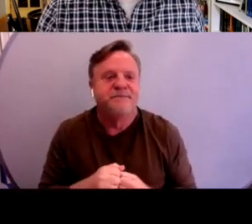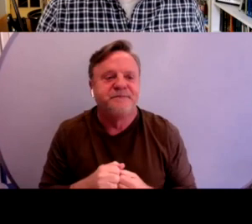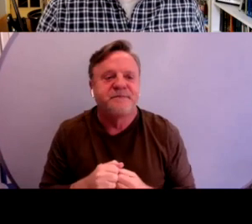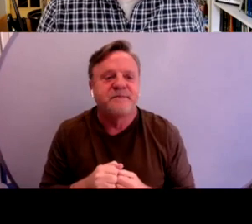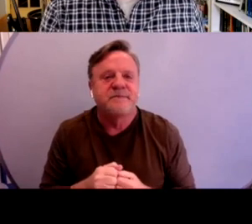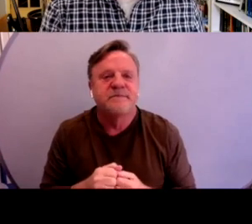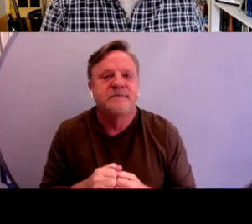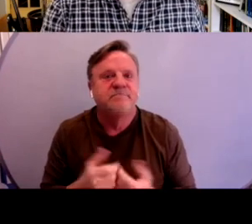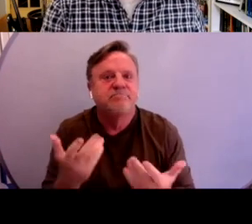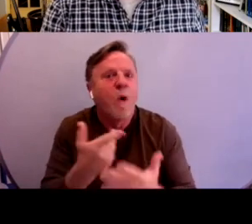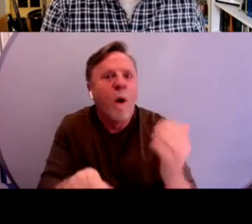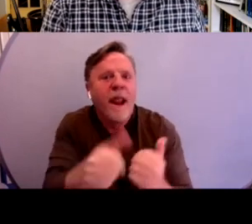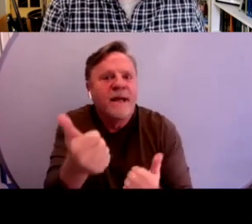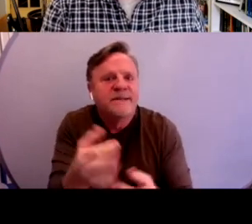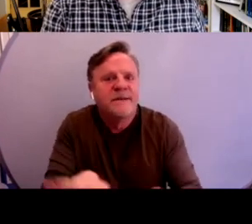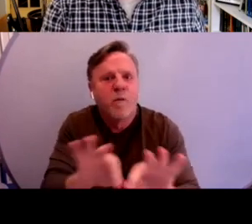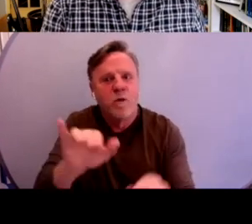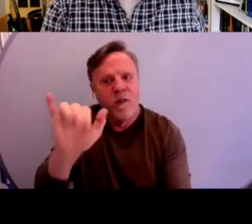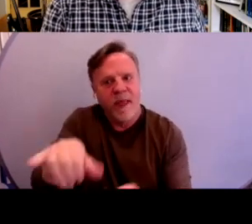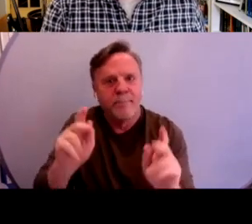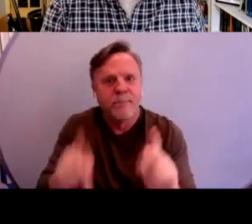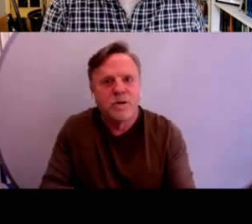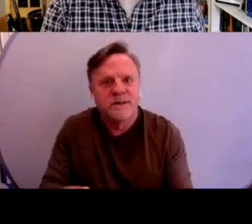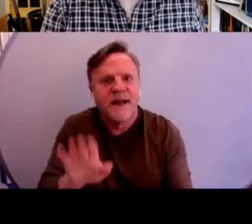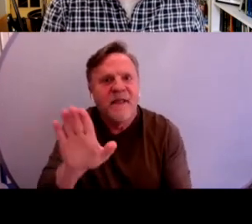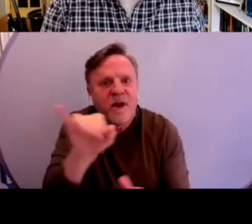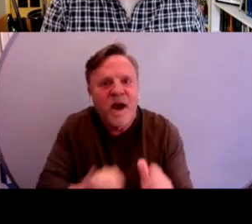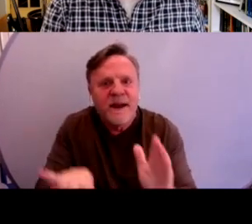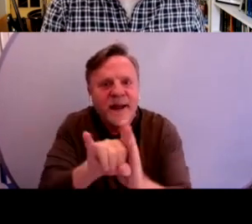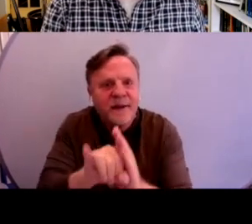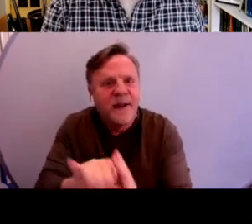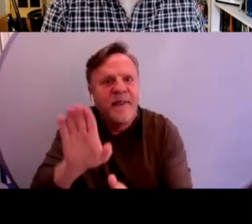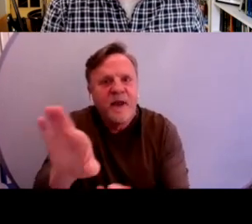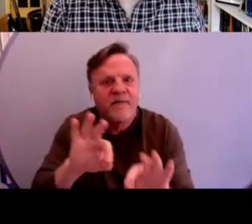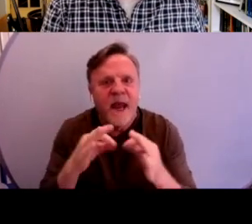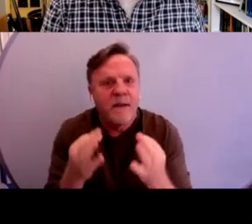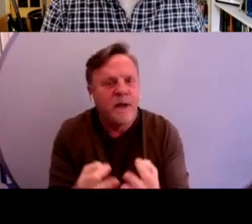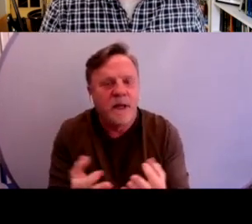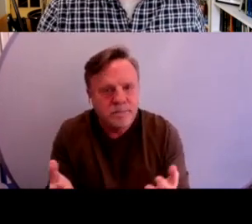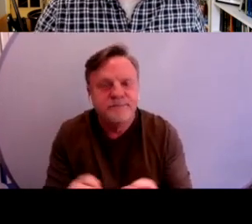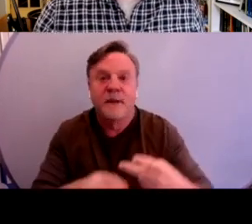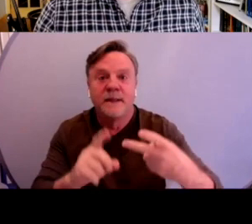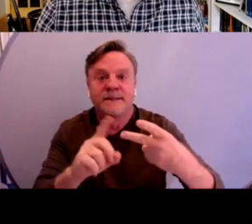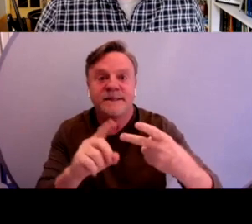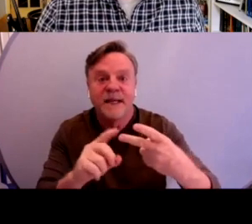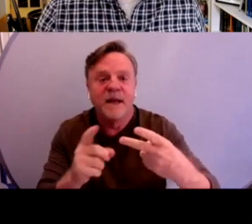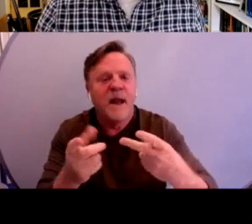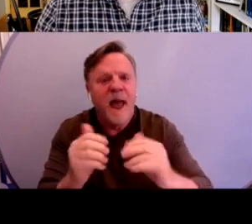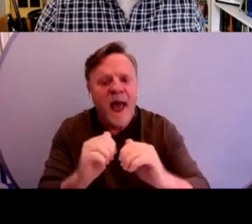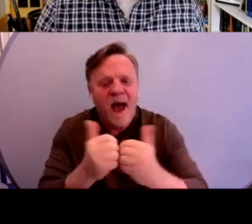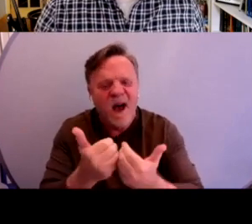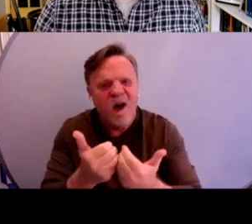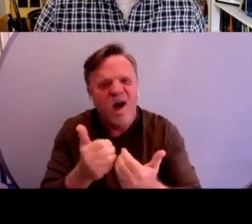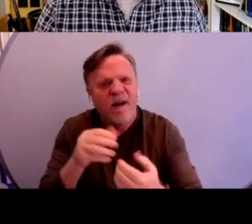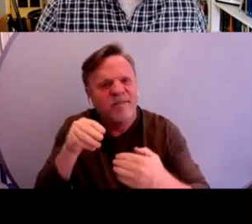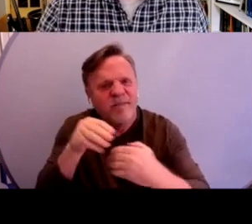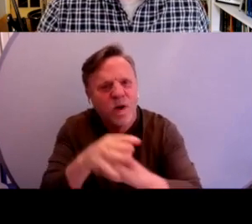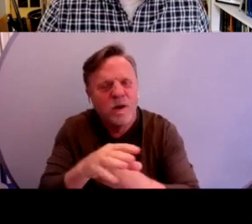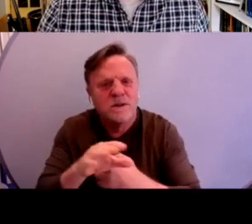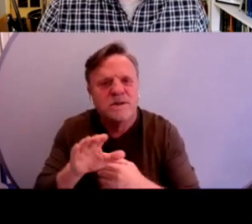What else is important to that person and to their identity or to their family? Second, how does it influence